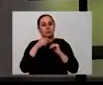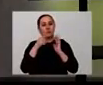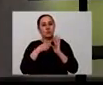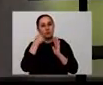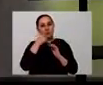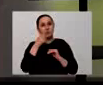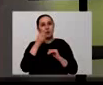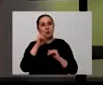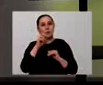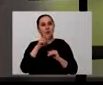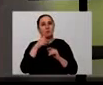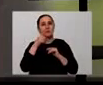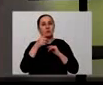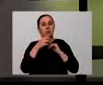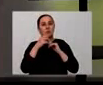1917-yil aprelidan